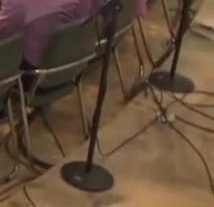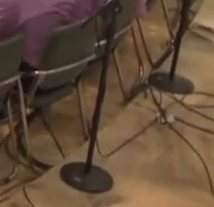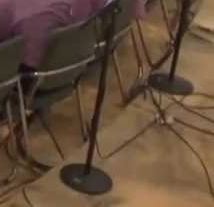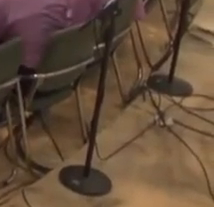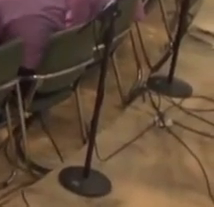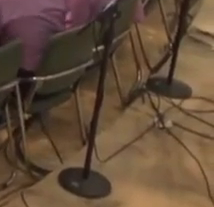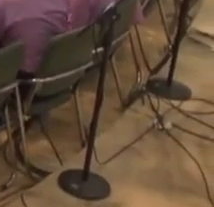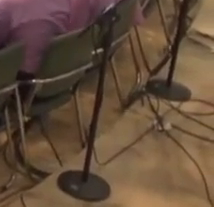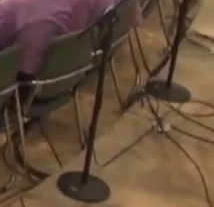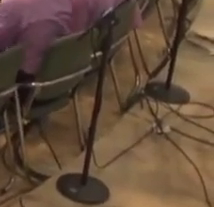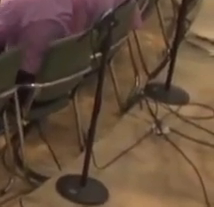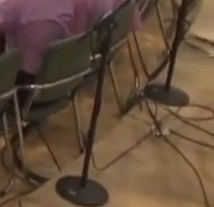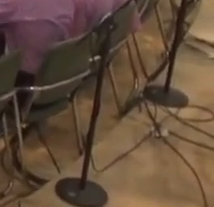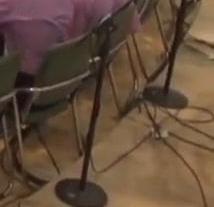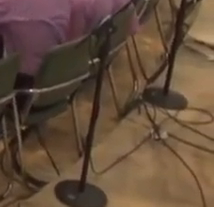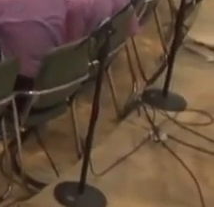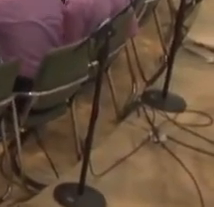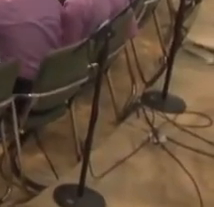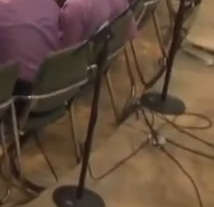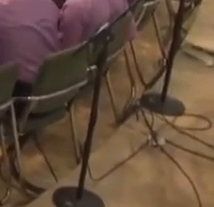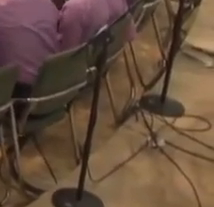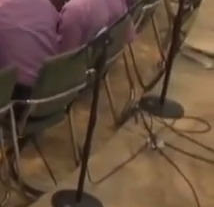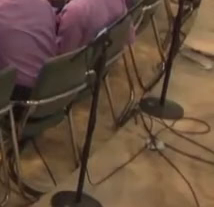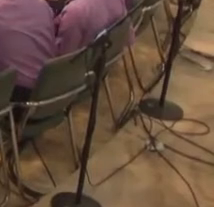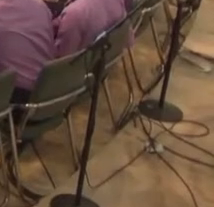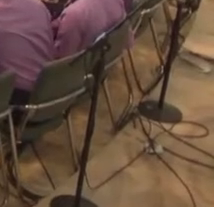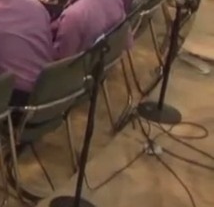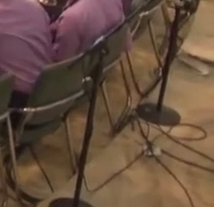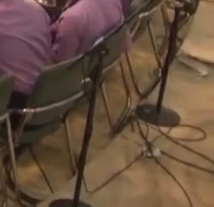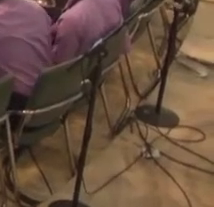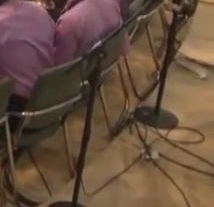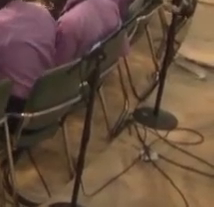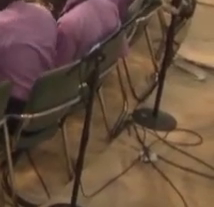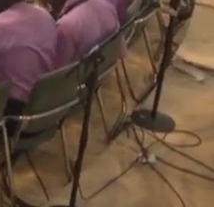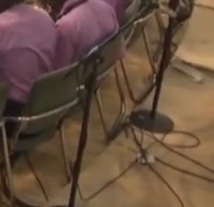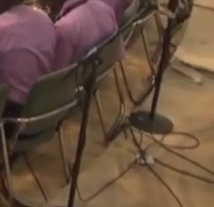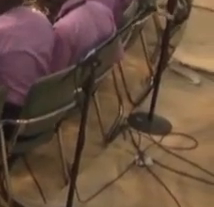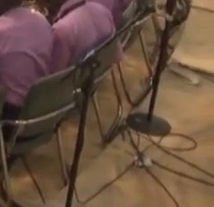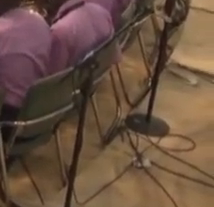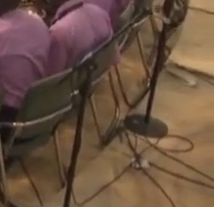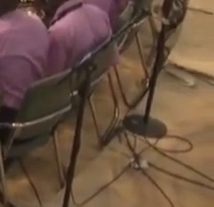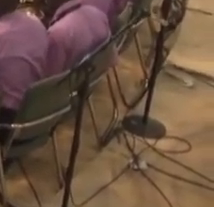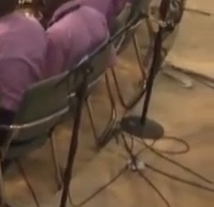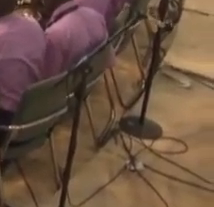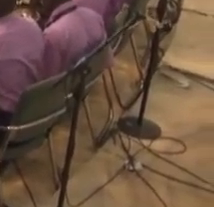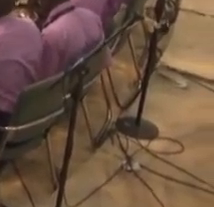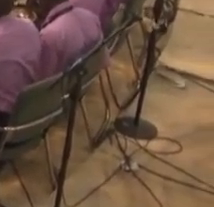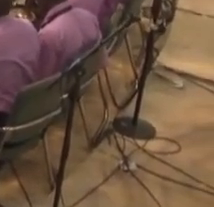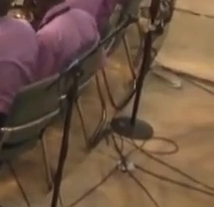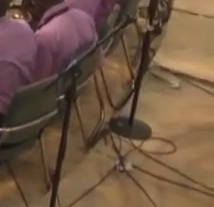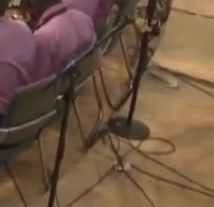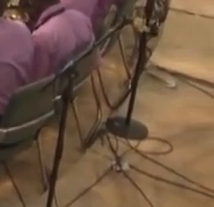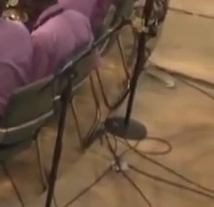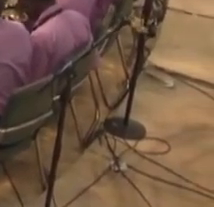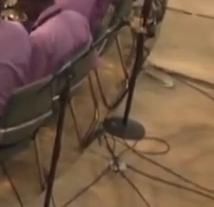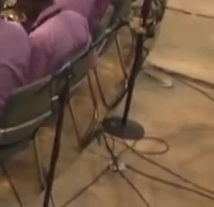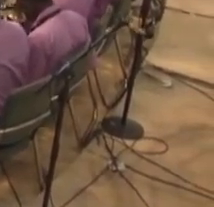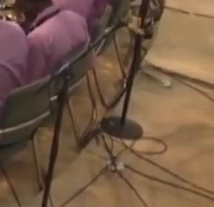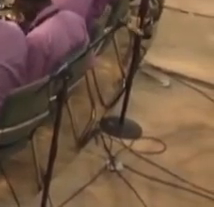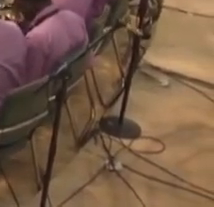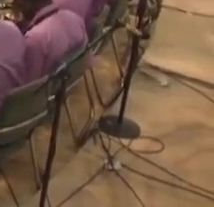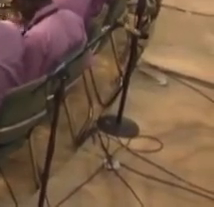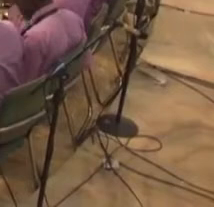Will your anchor hold? Will your anchor hold in the storms of life? When the